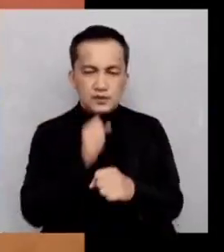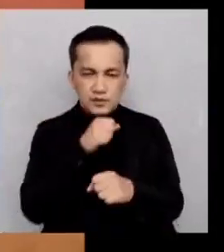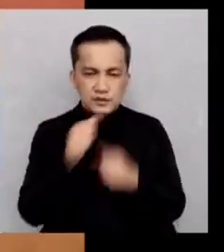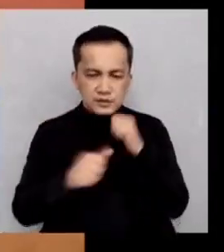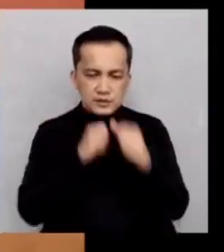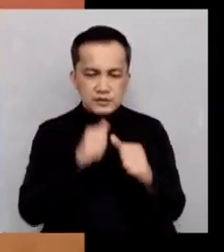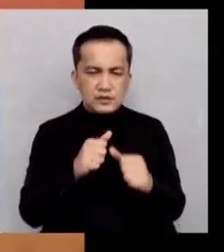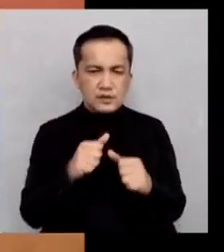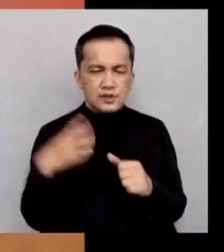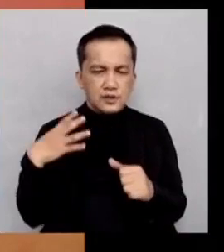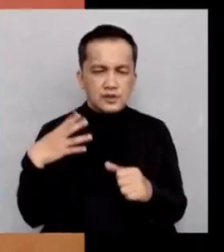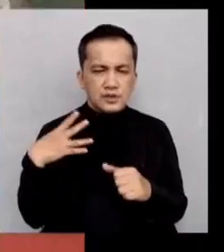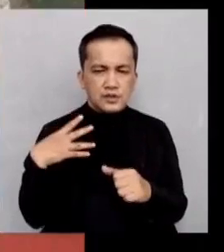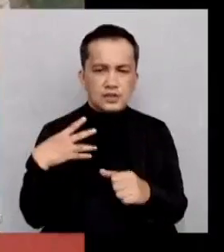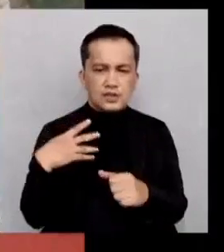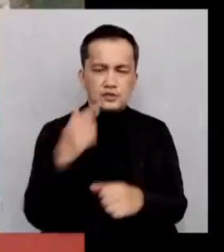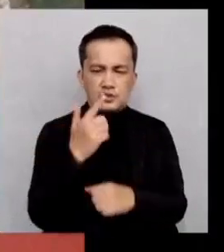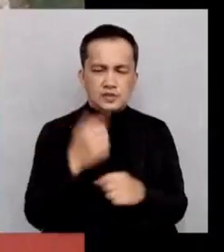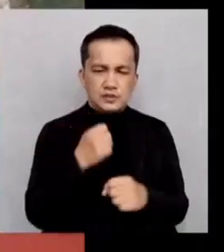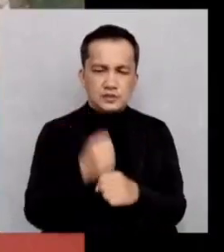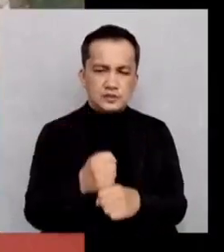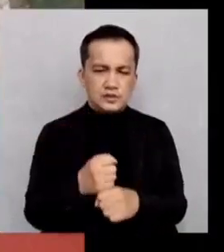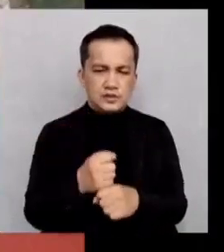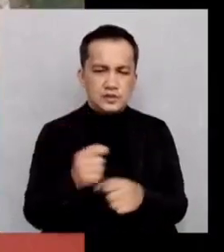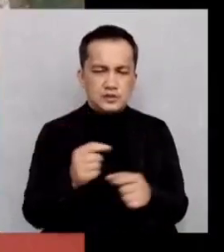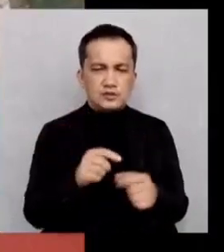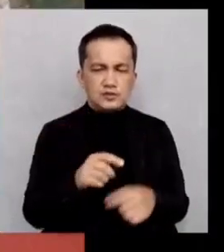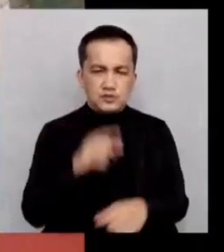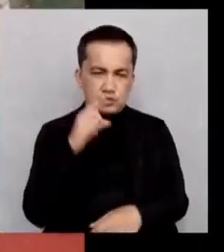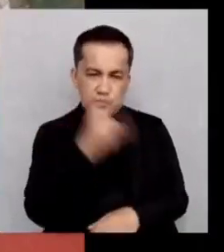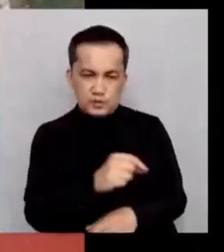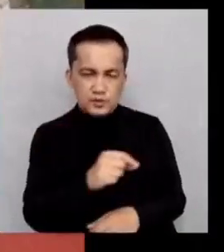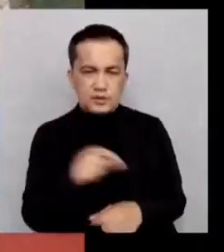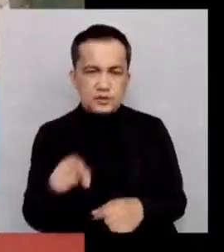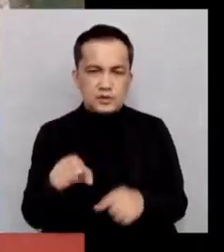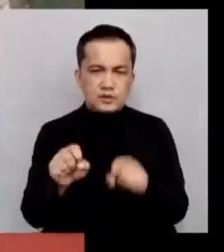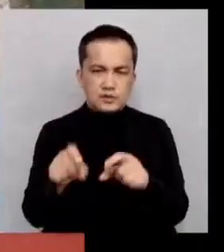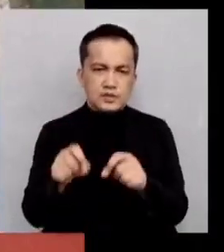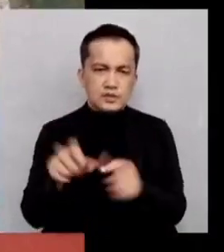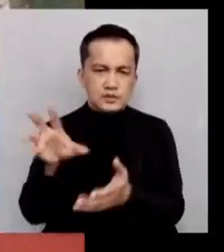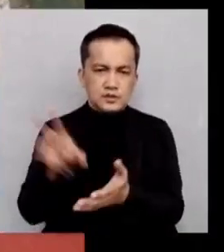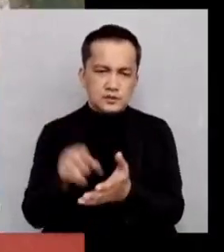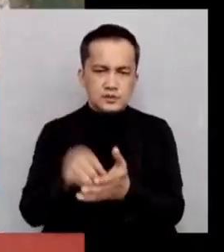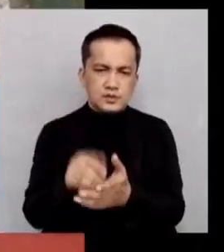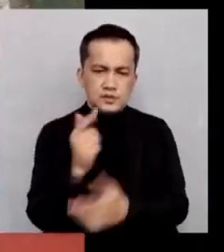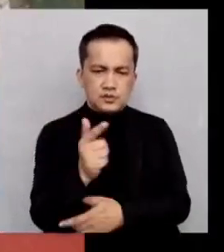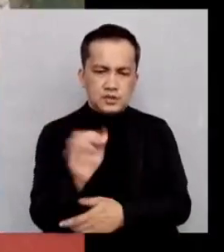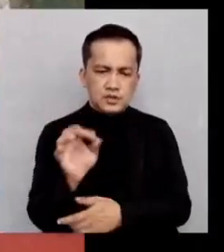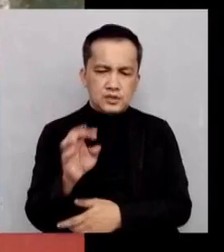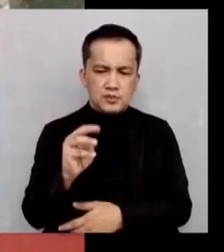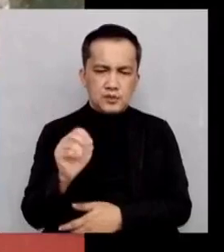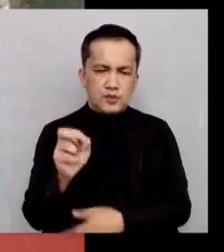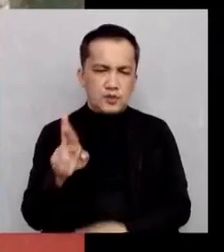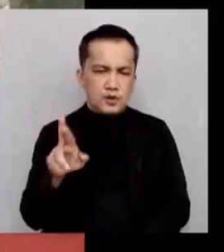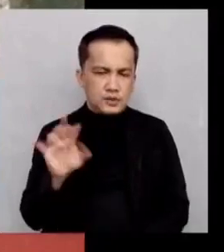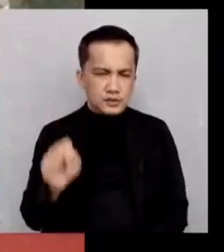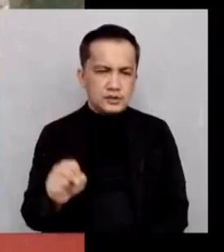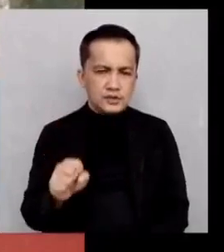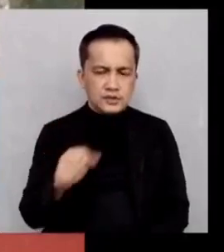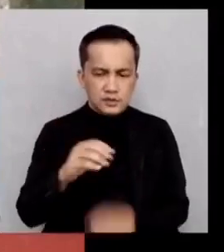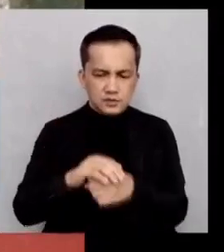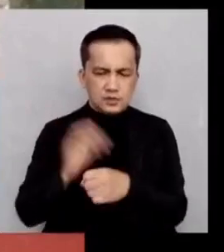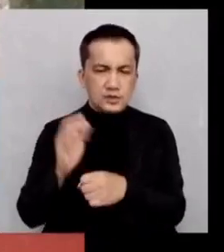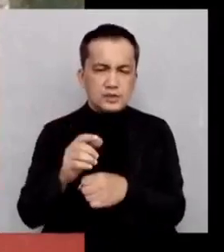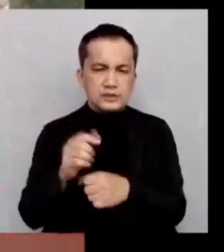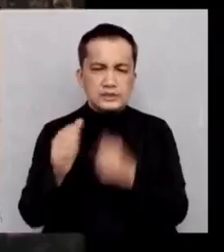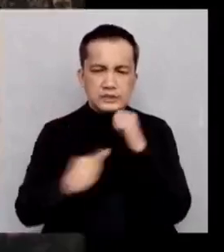more than two decades to come forward with her accusation in order to sell more copies of her 2019 memoir. Trump has consistently